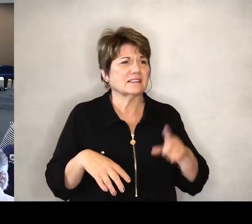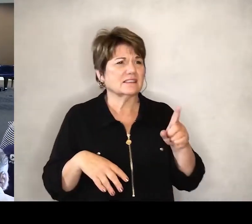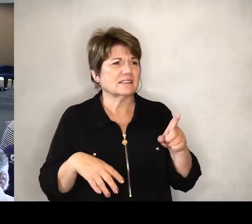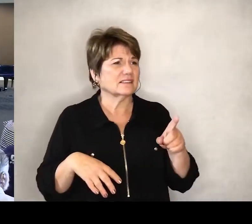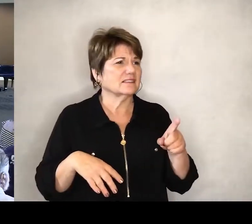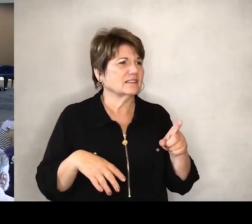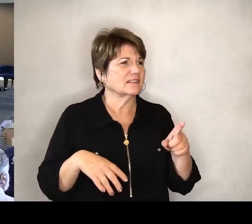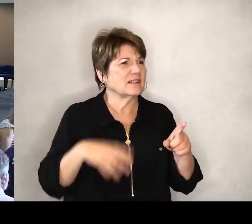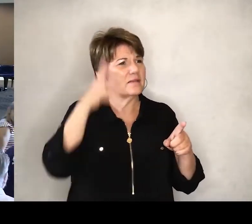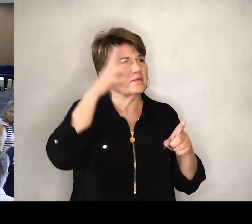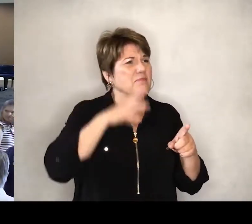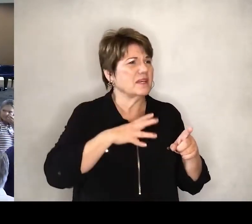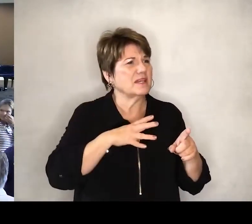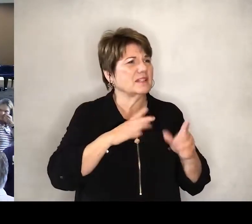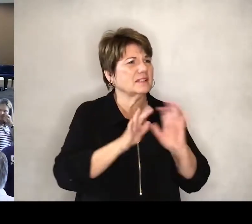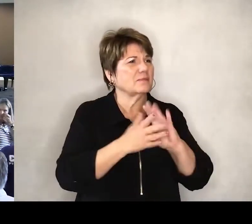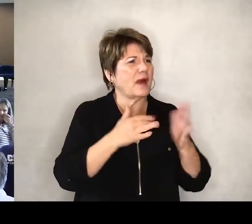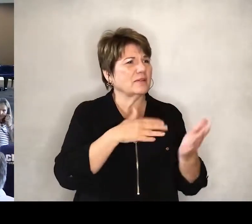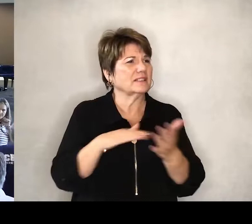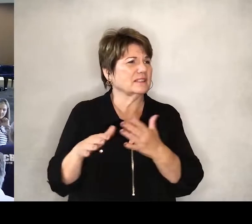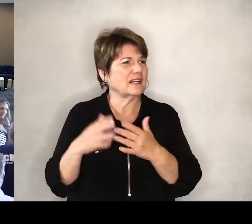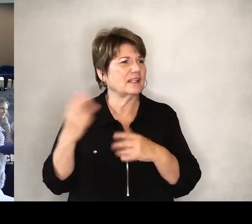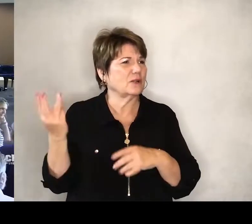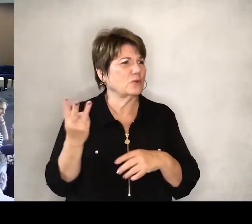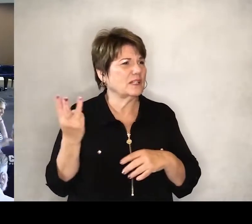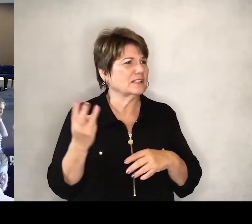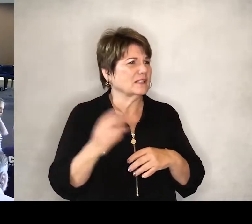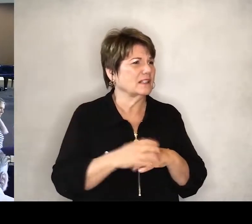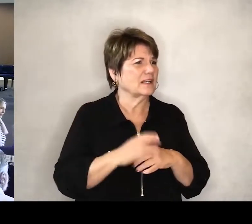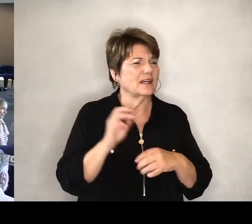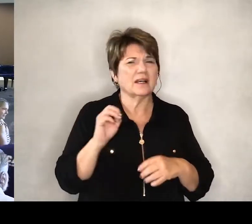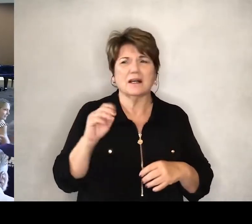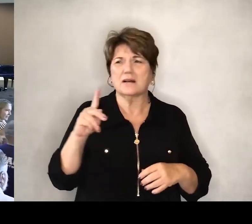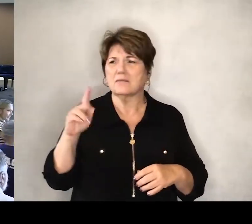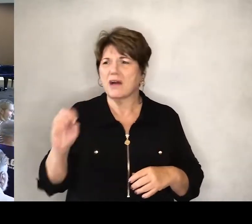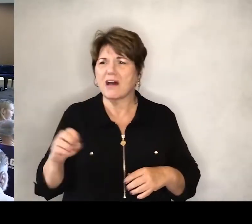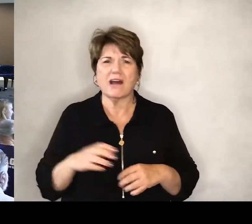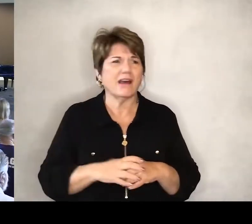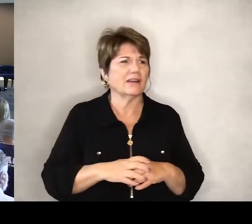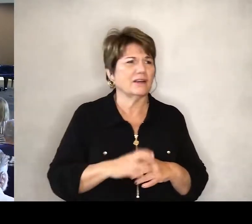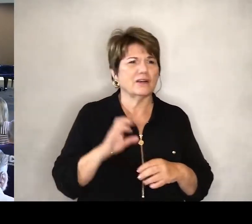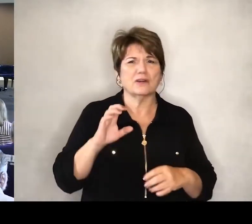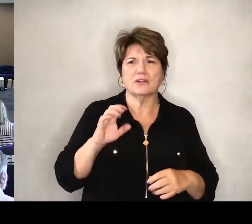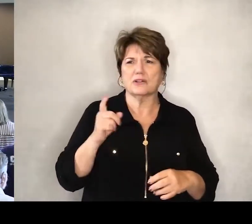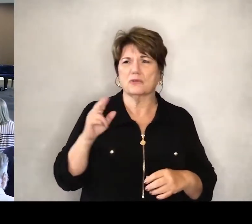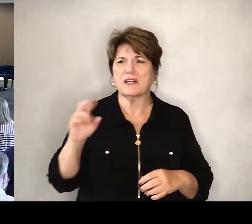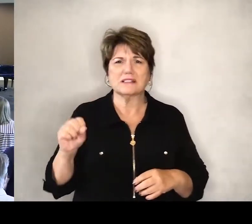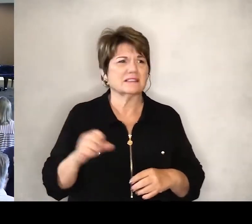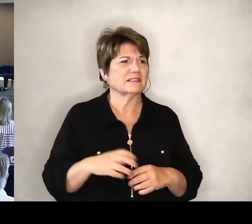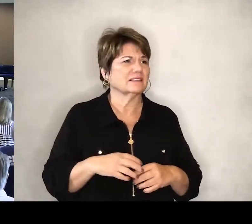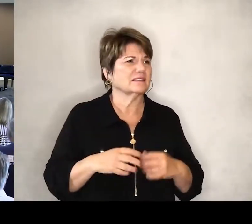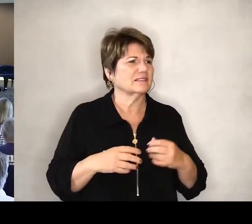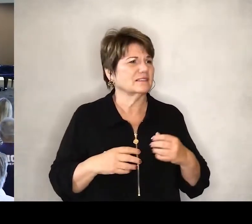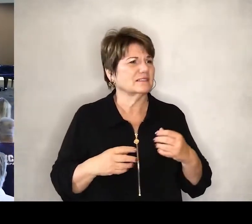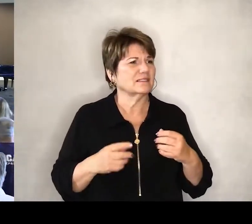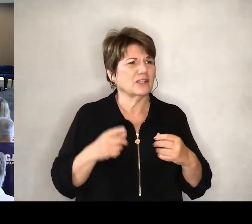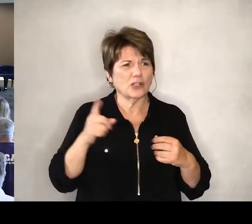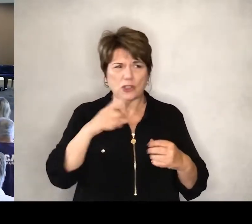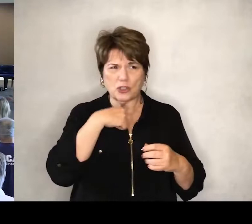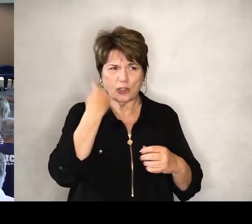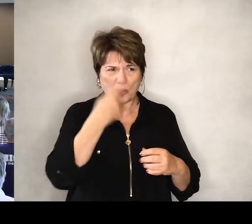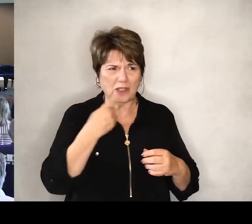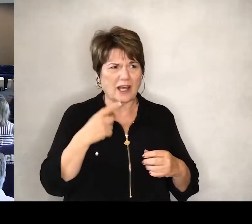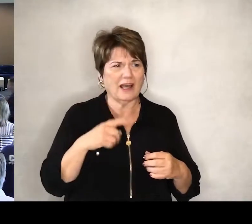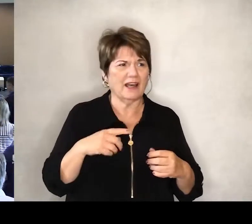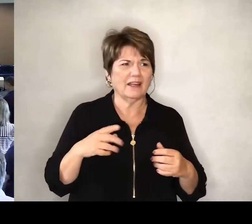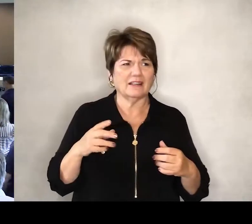Fehrenbacher or Wrestler or Chris Geron? One of you guys can hold that. You look like Dennis Migliazzo.